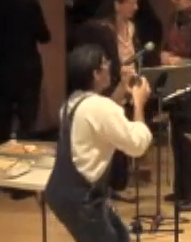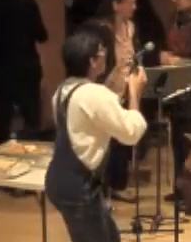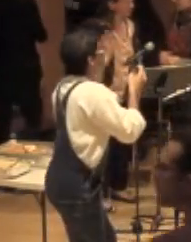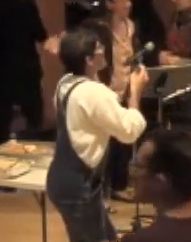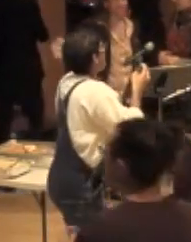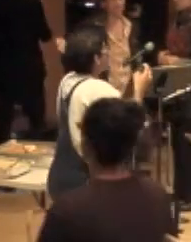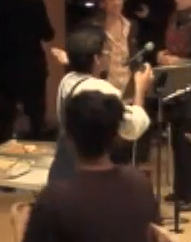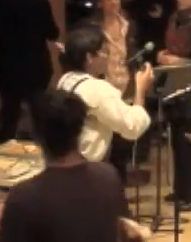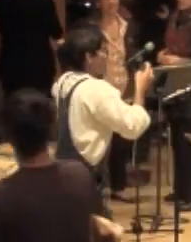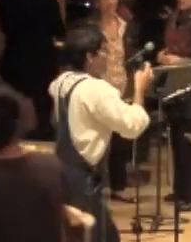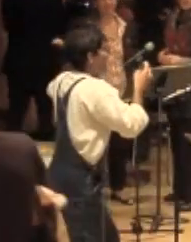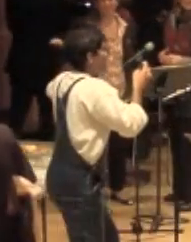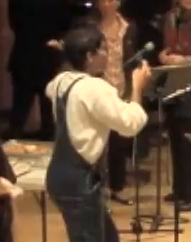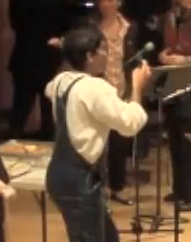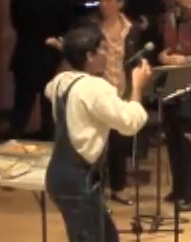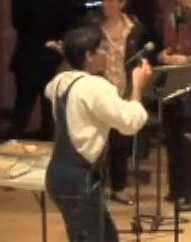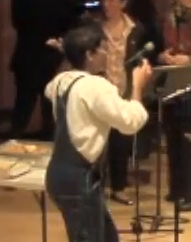I don't know 5 4 3